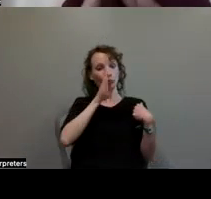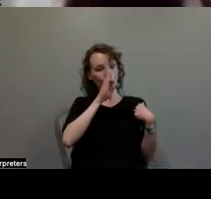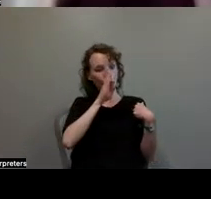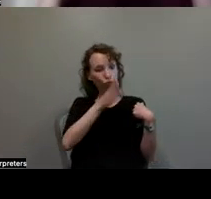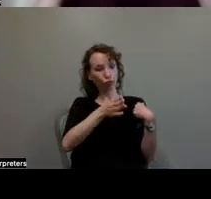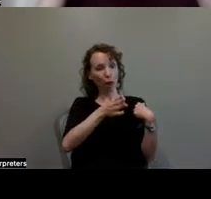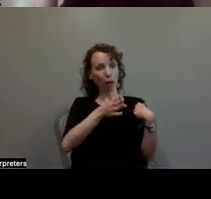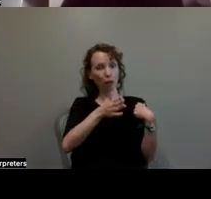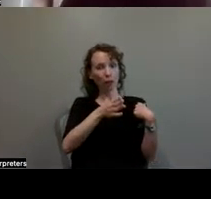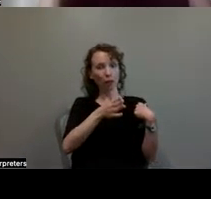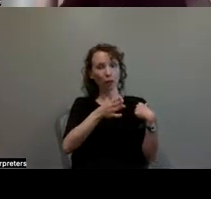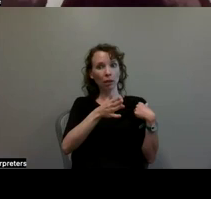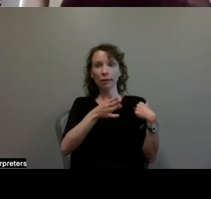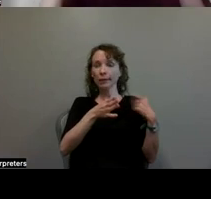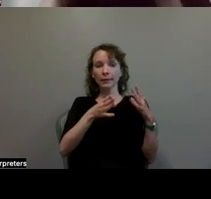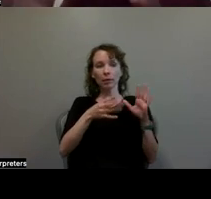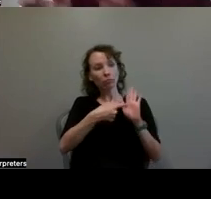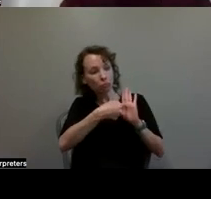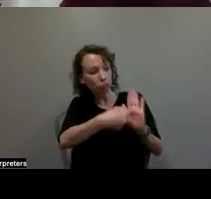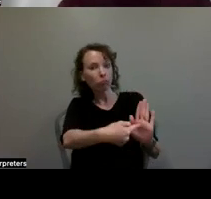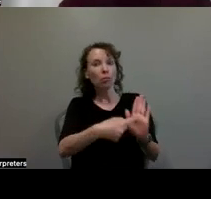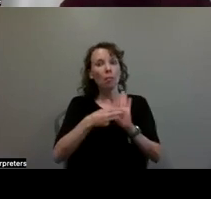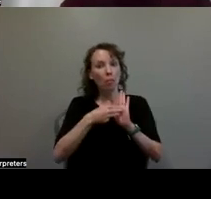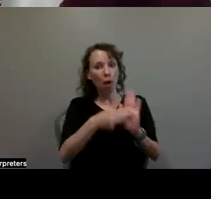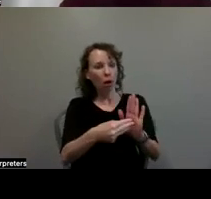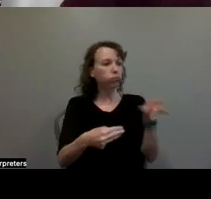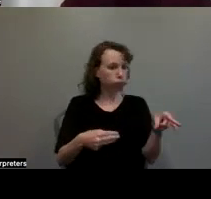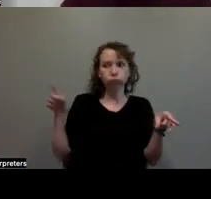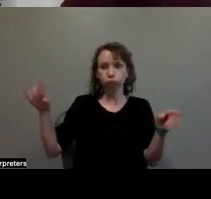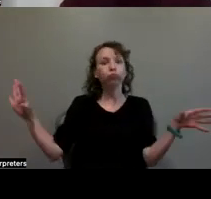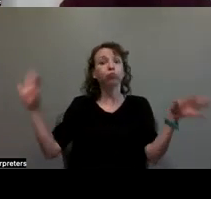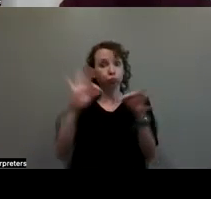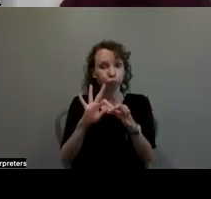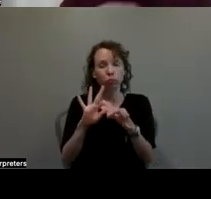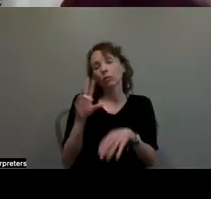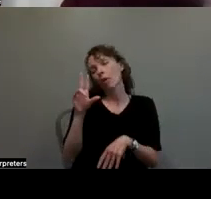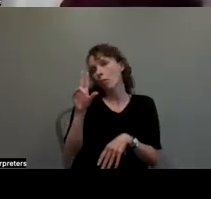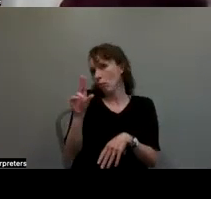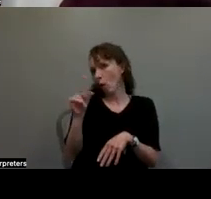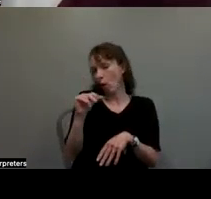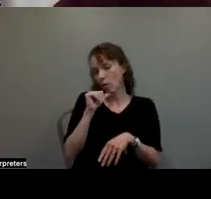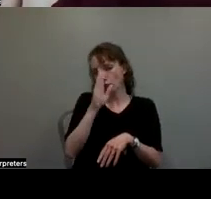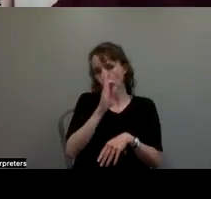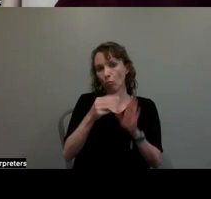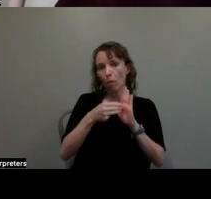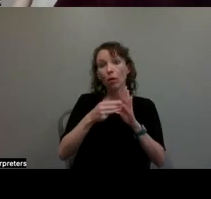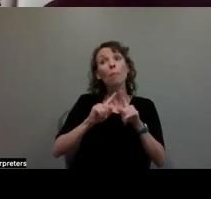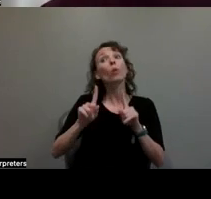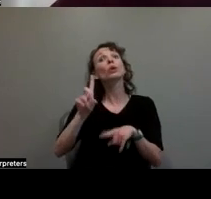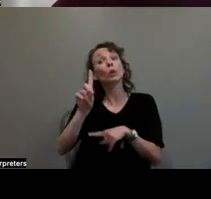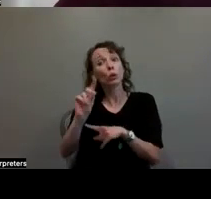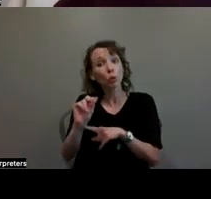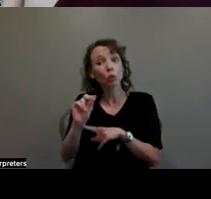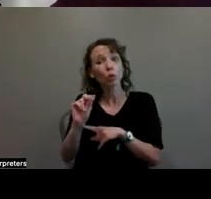modeling binding to hemagglutinin, we're still the thing that we are modeling, just